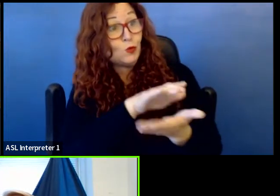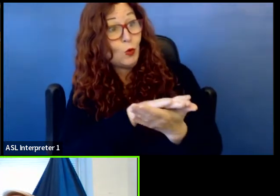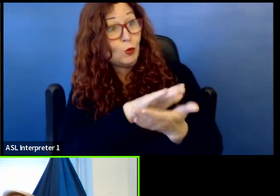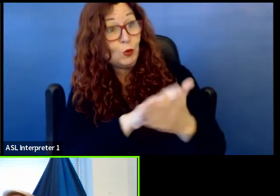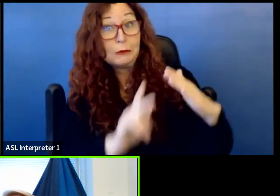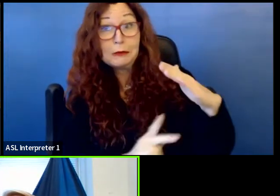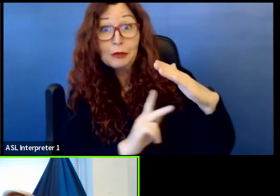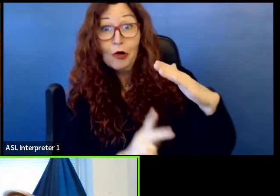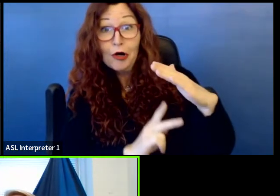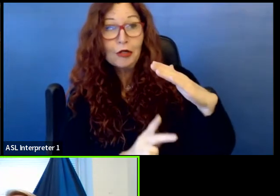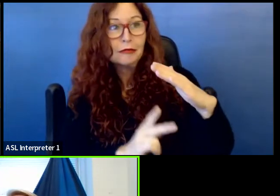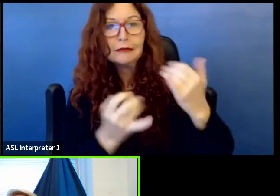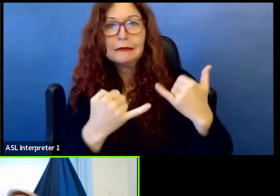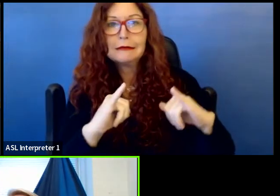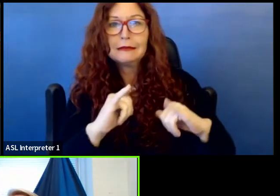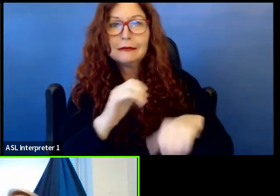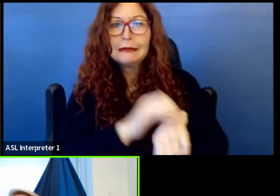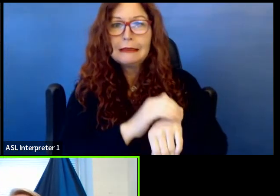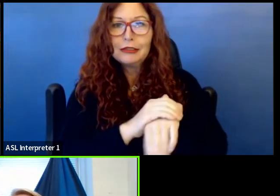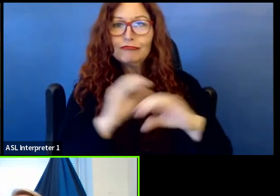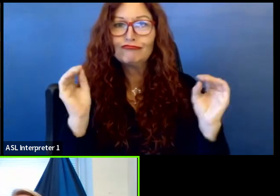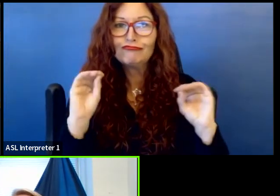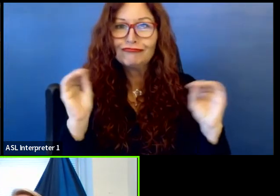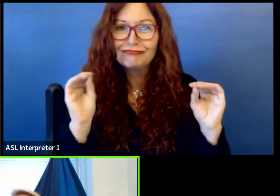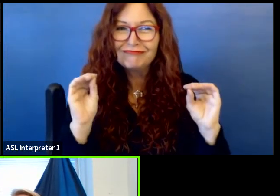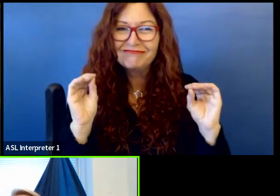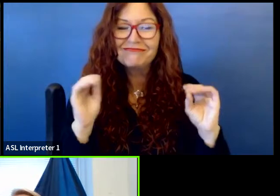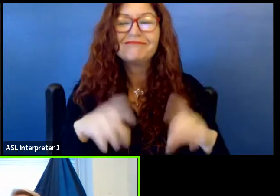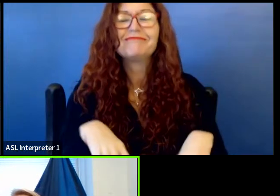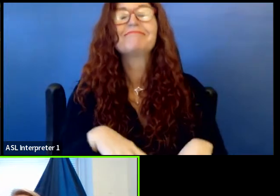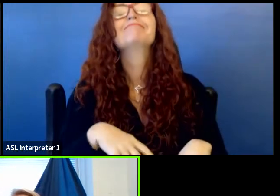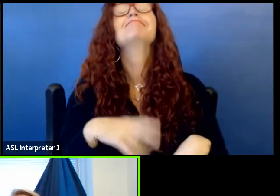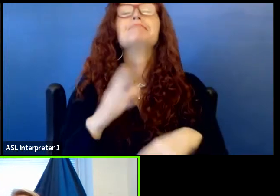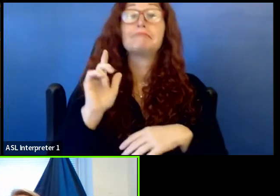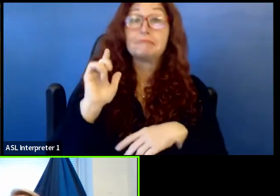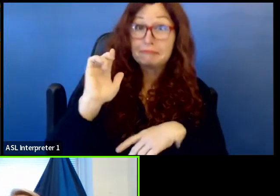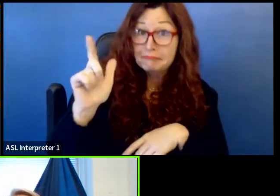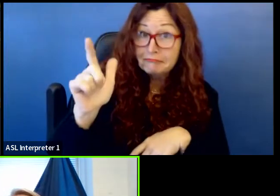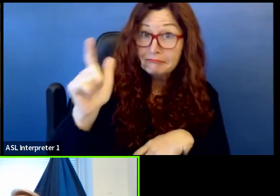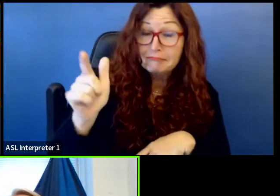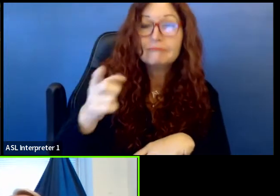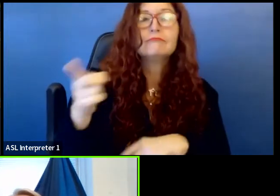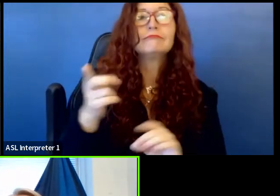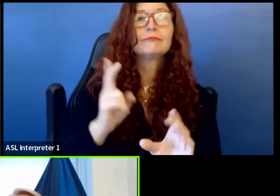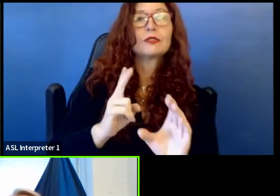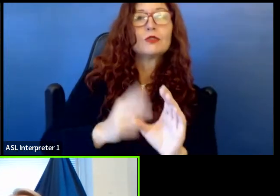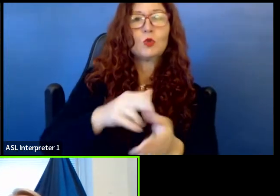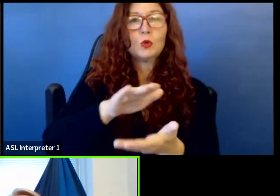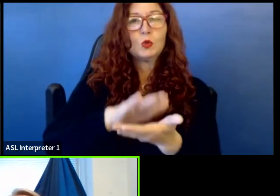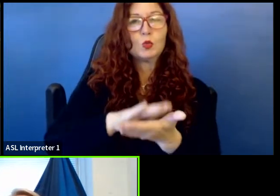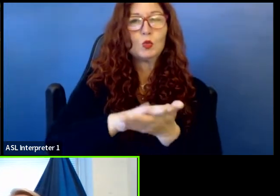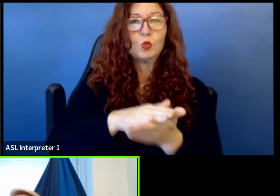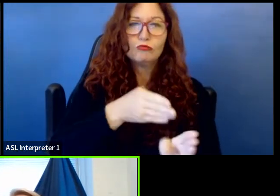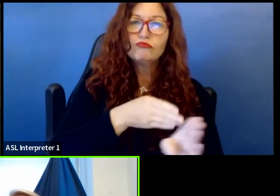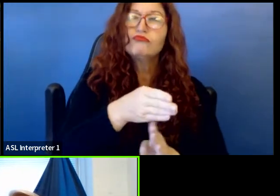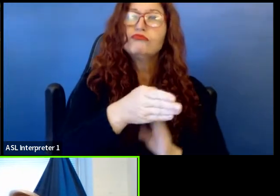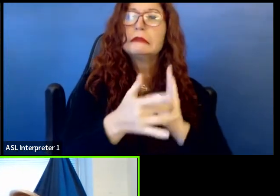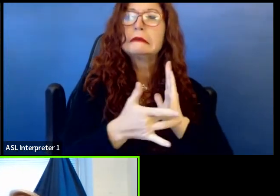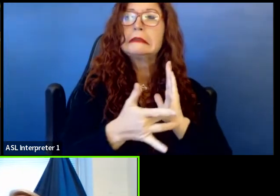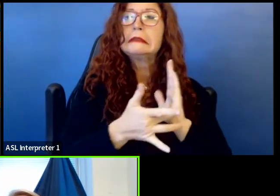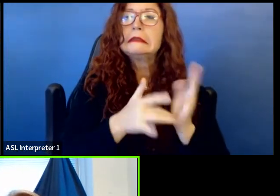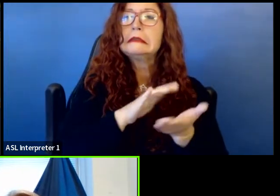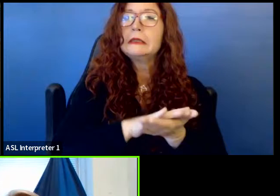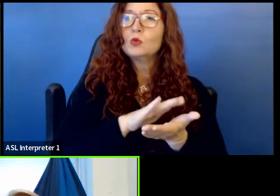school a high school dedicated to preparing students for careers in the trades and skill labor it was the skills learned during his high school